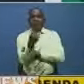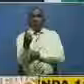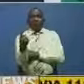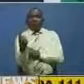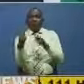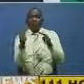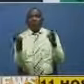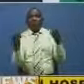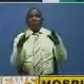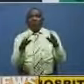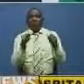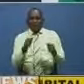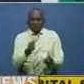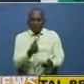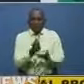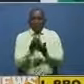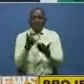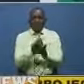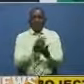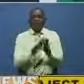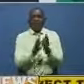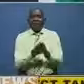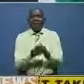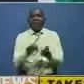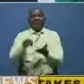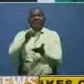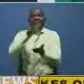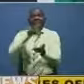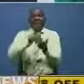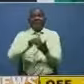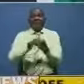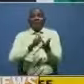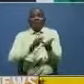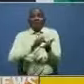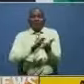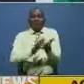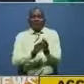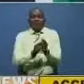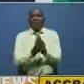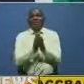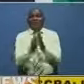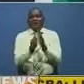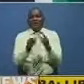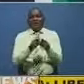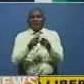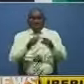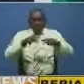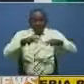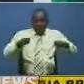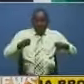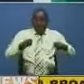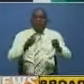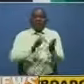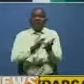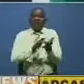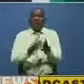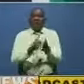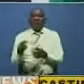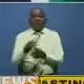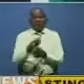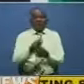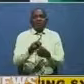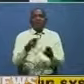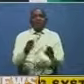is expected to lead for Ghana to become a center of medical excellence and a destination for medical tourism.